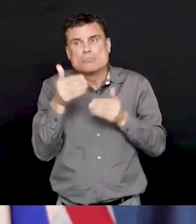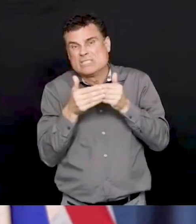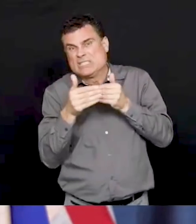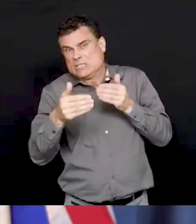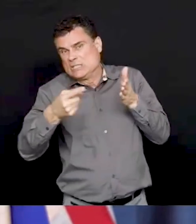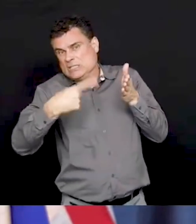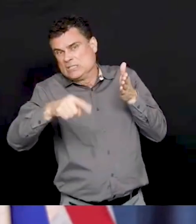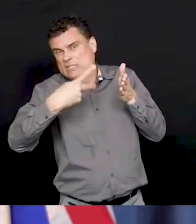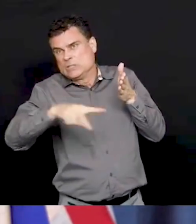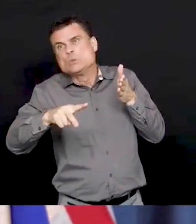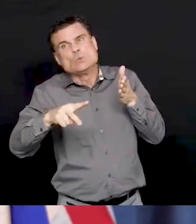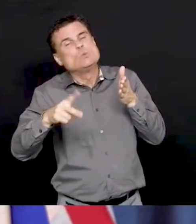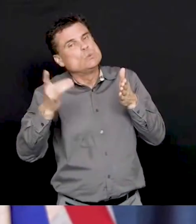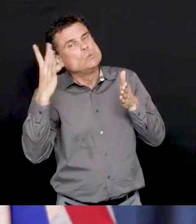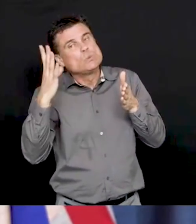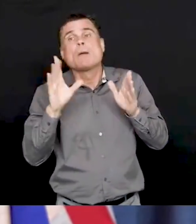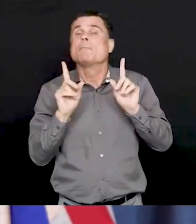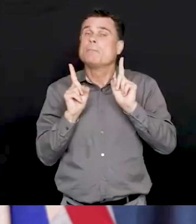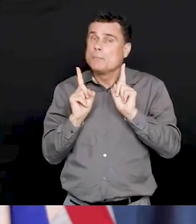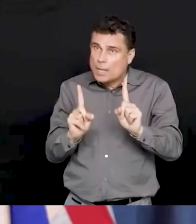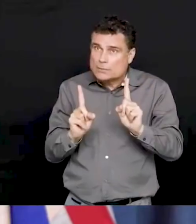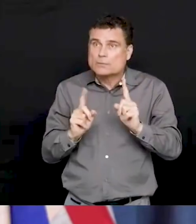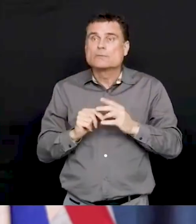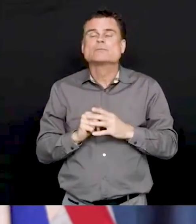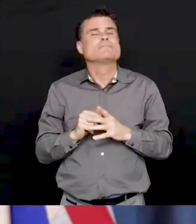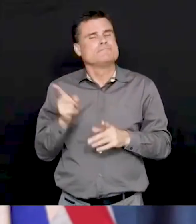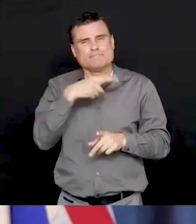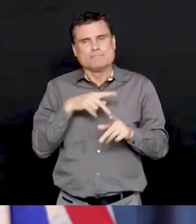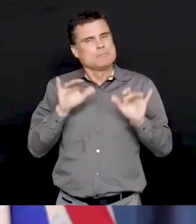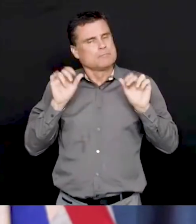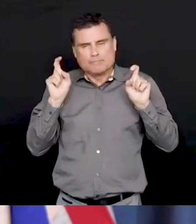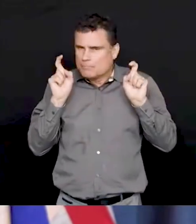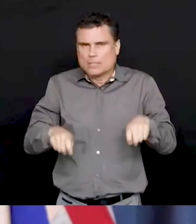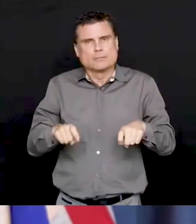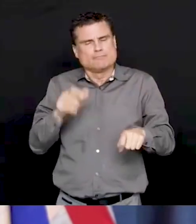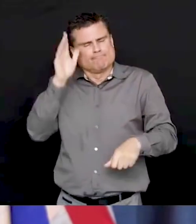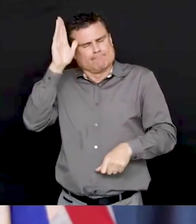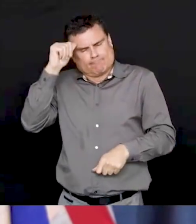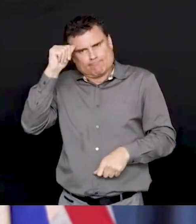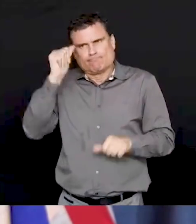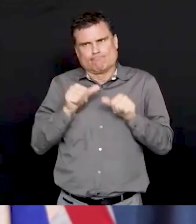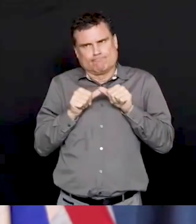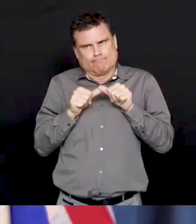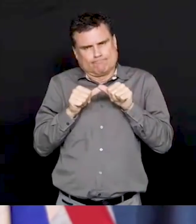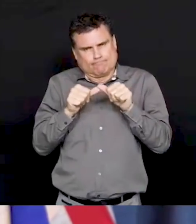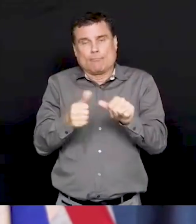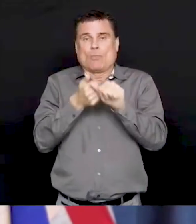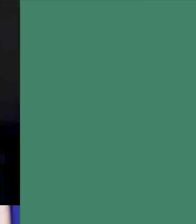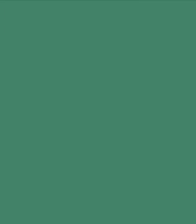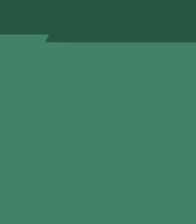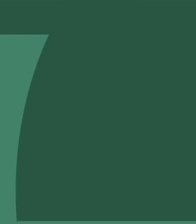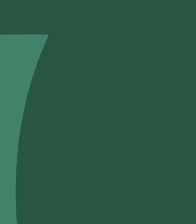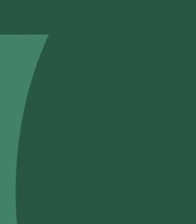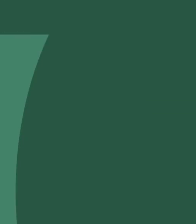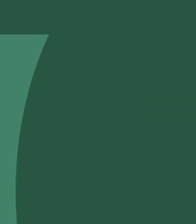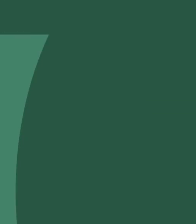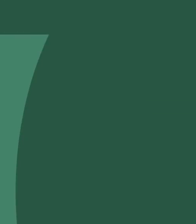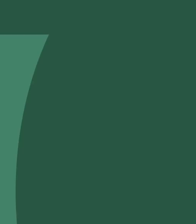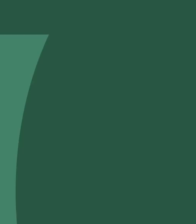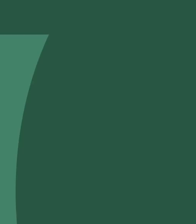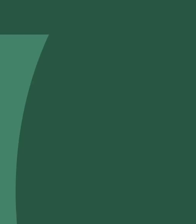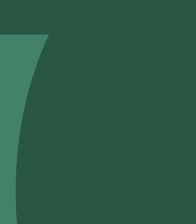to make sure that we're doing everything we can, and to ensure that the rest of our community is doing their part too.